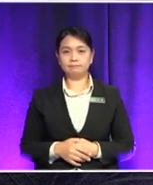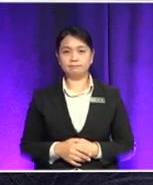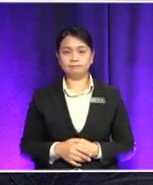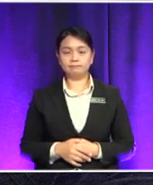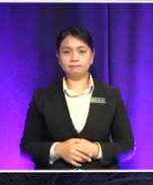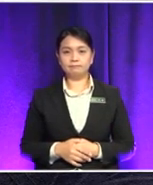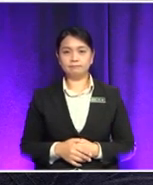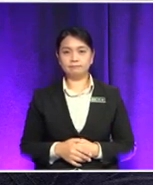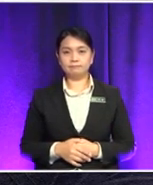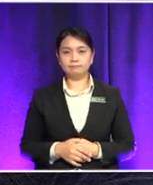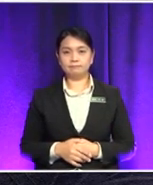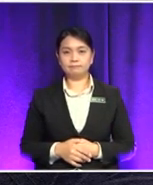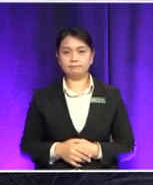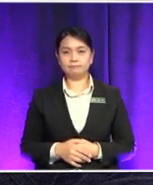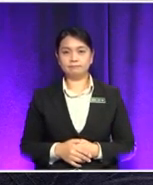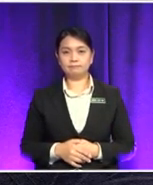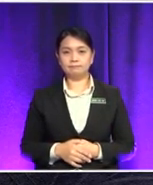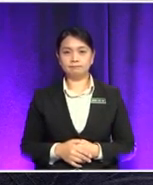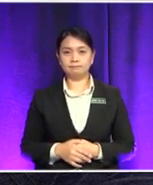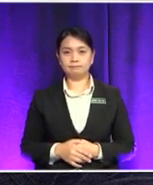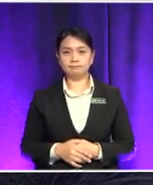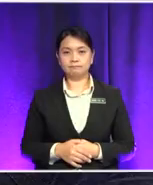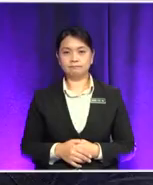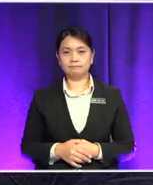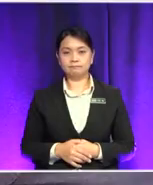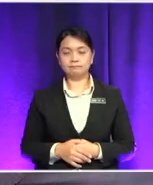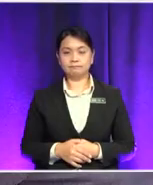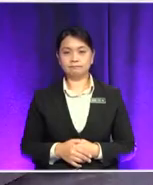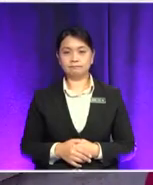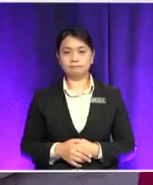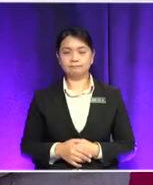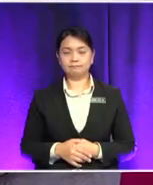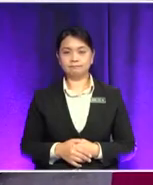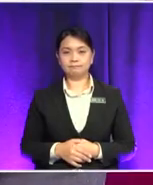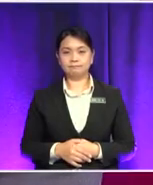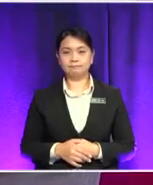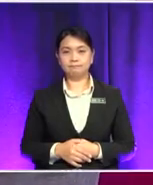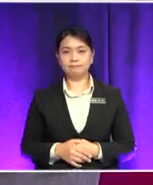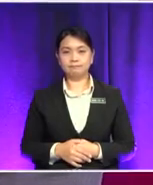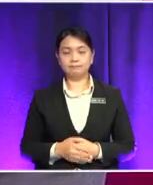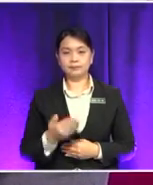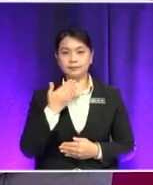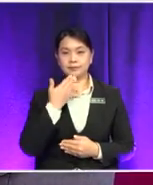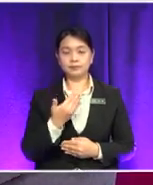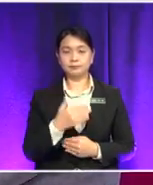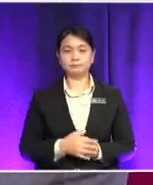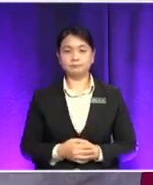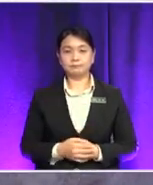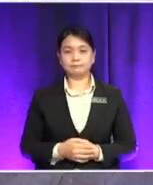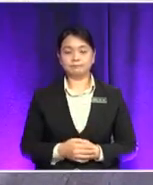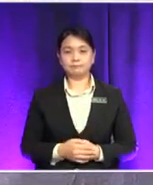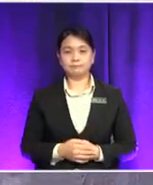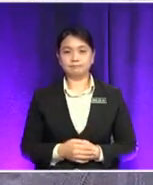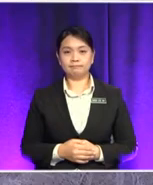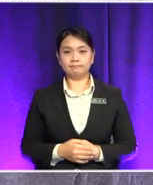paragraph. Yes. Can I put it here, teacher? Good job. Right. Yes, correct, Hanif. Thank you. This one, it says, explains why she